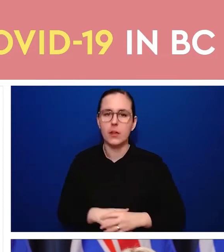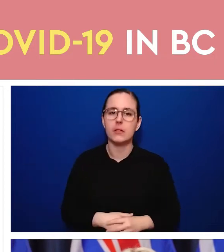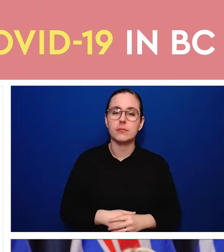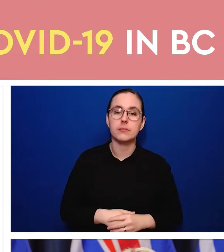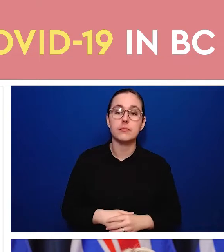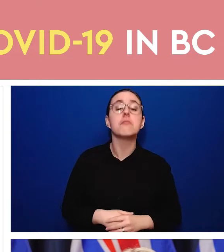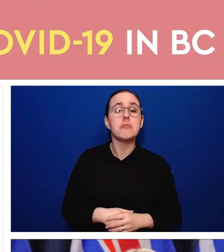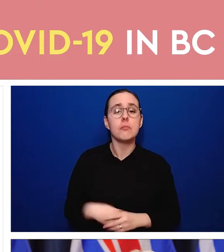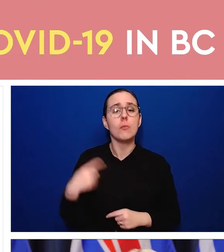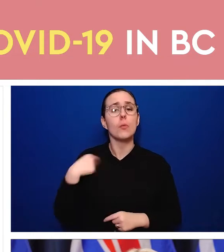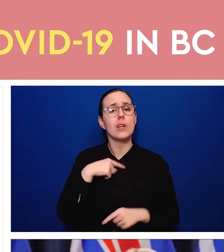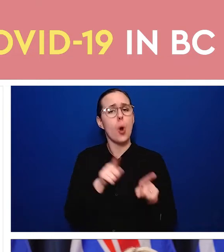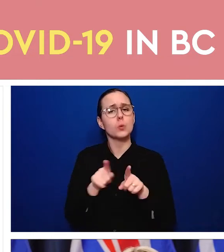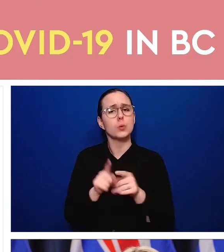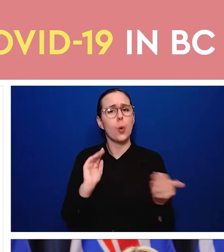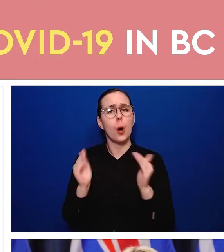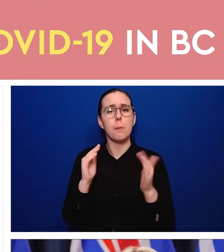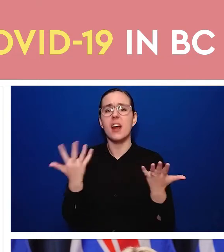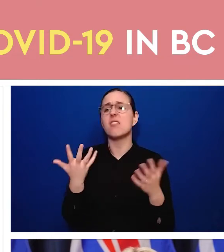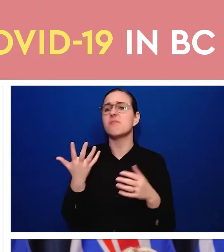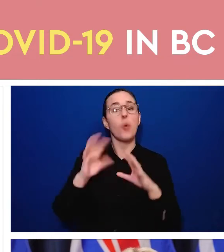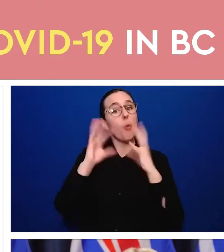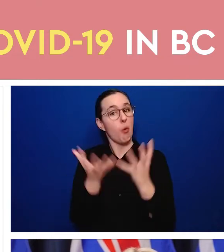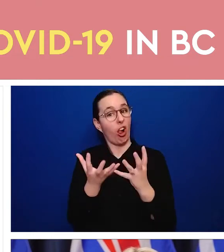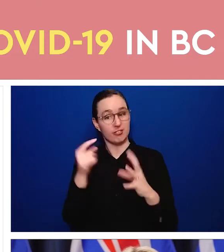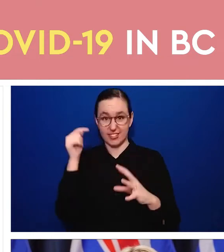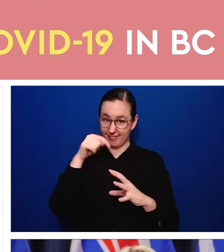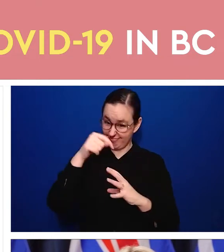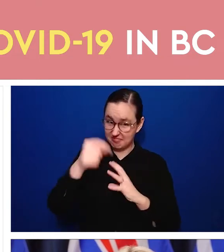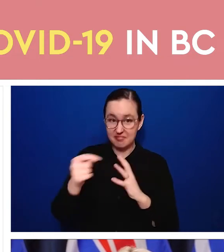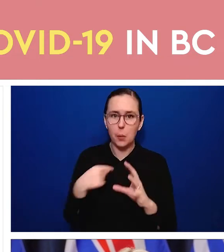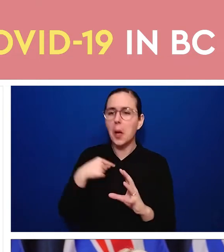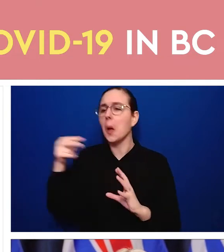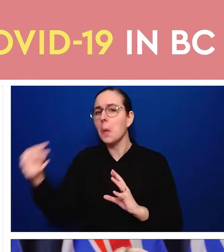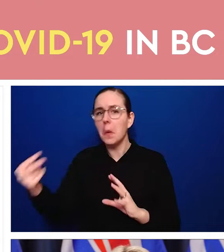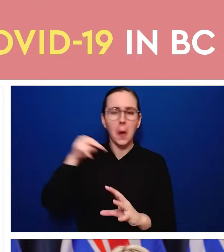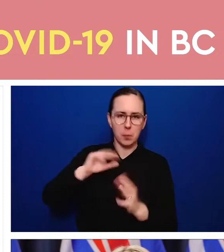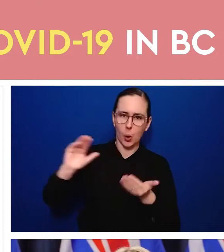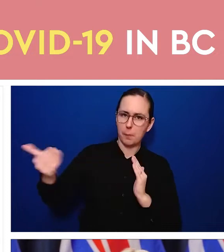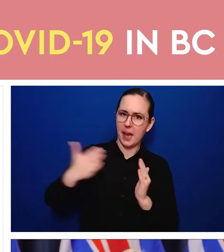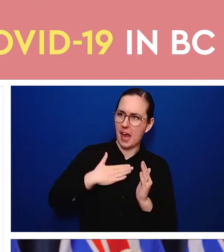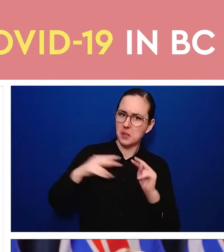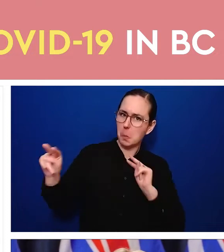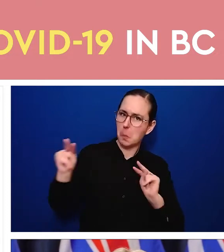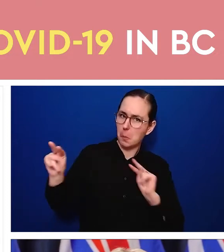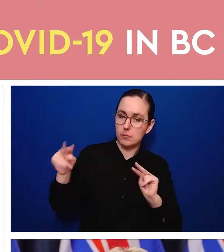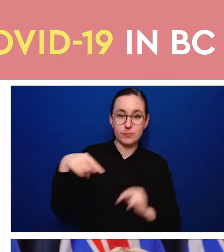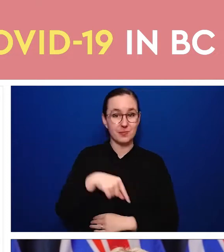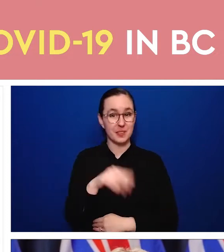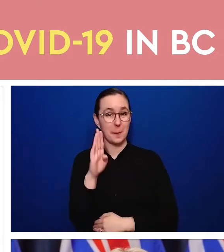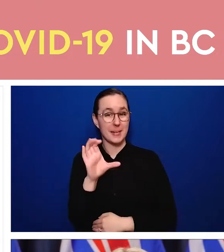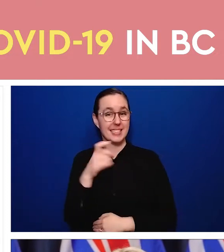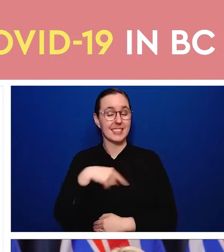jurisdictions around the world, we see that the actions that we have taken here in British Columbia and that people have stepped up and been vaccinated